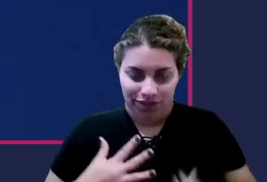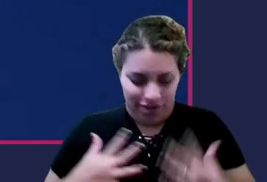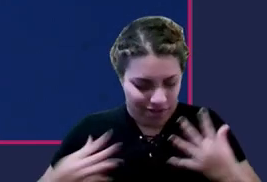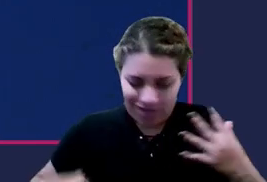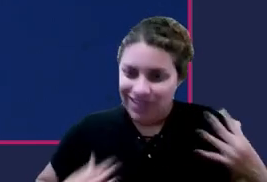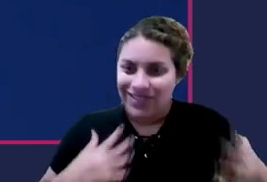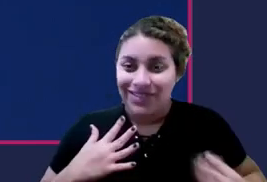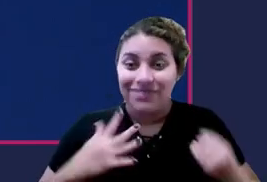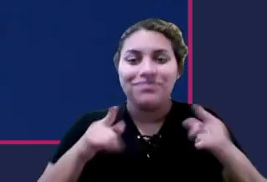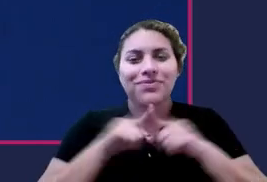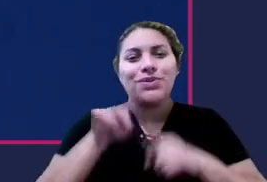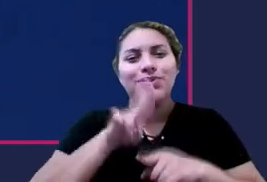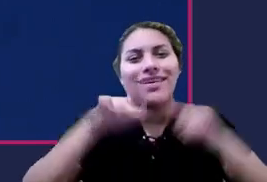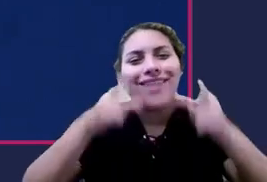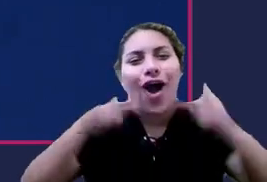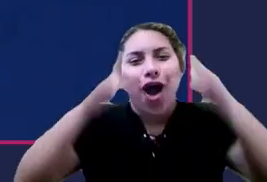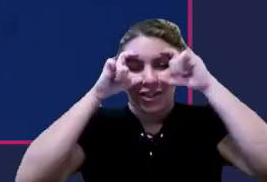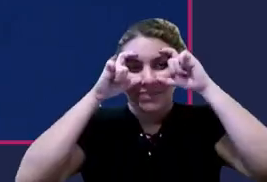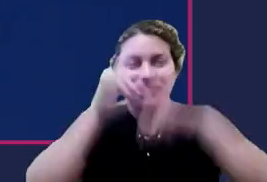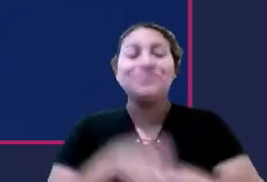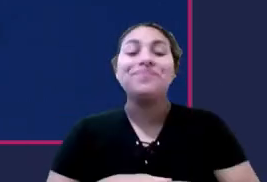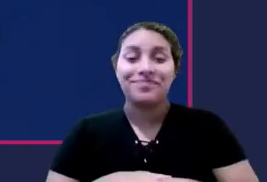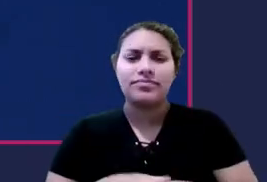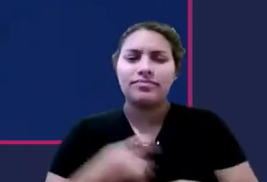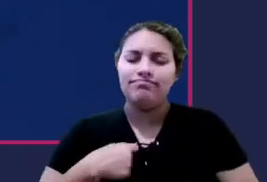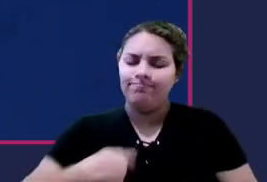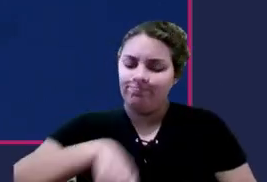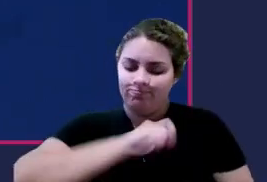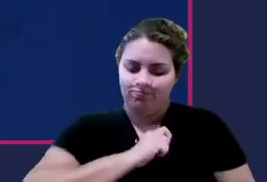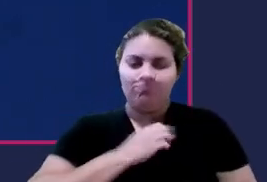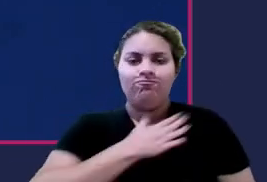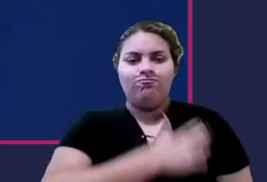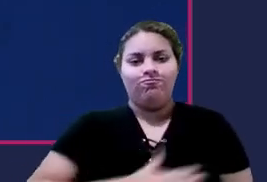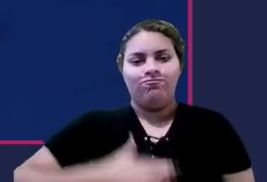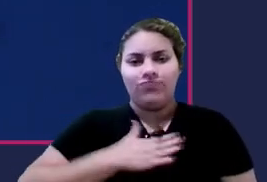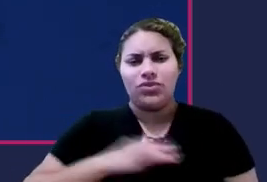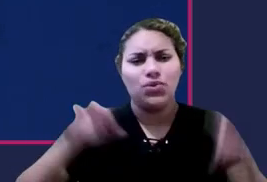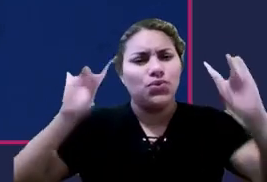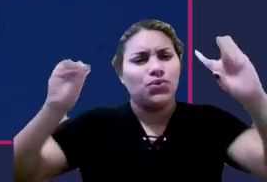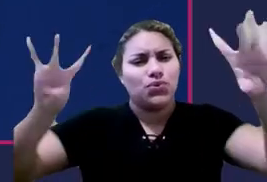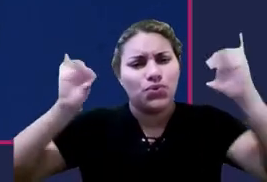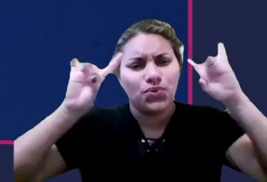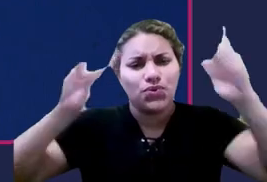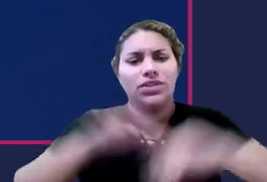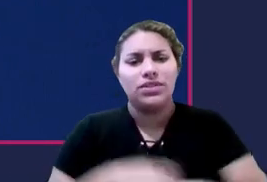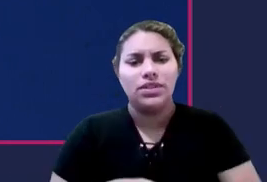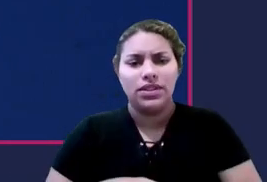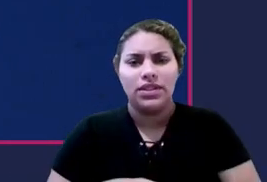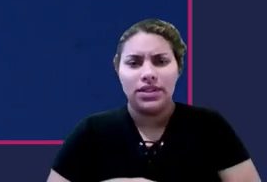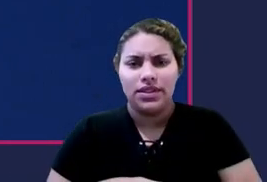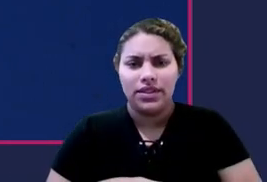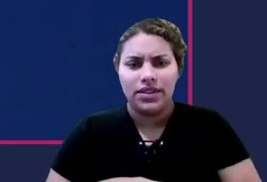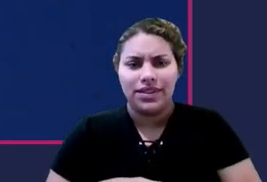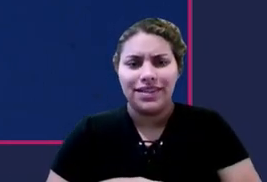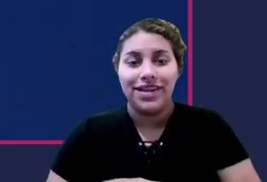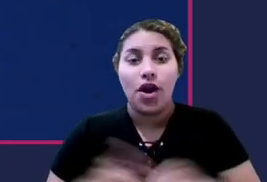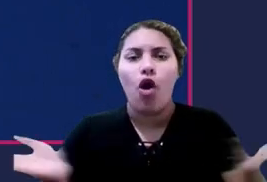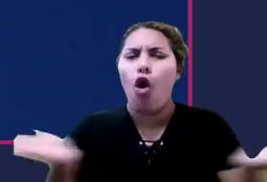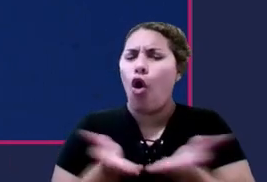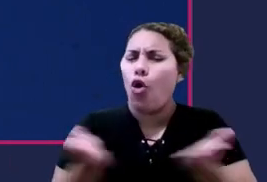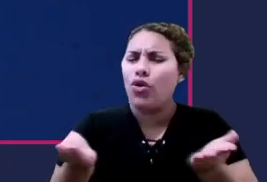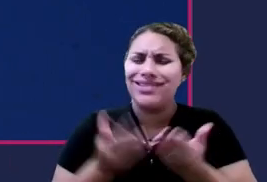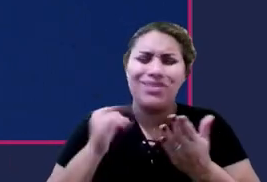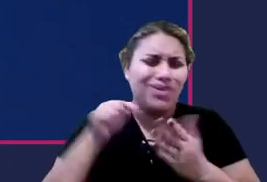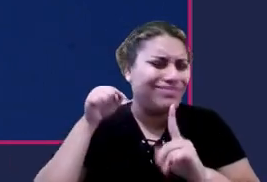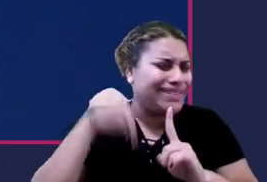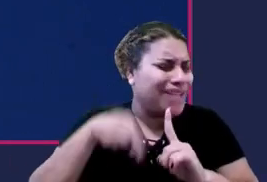blue dress, and I'm wearing glasses. So it's a pleasure to be here. Events like that